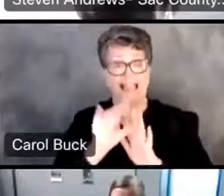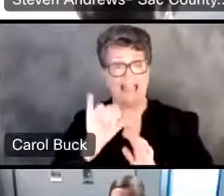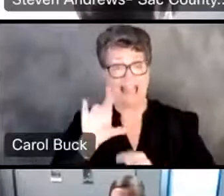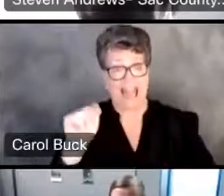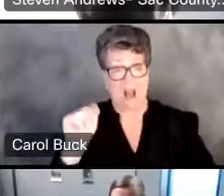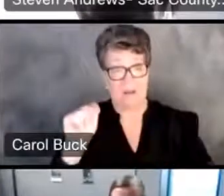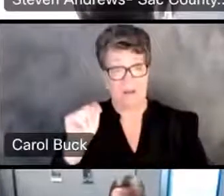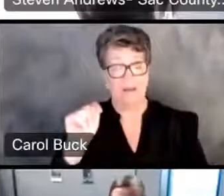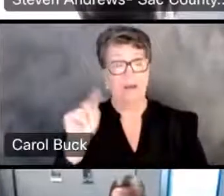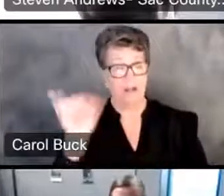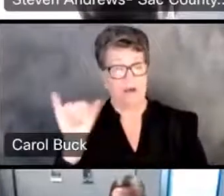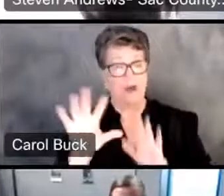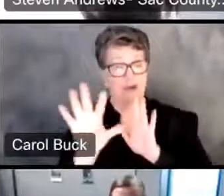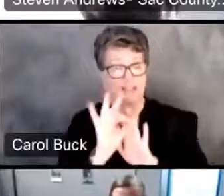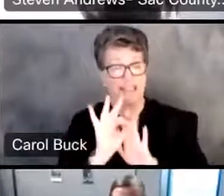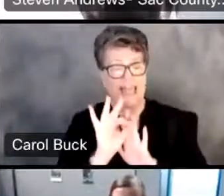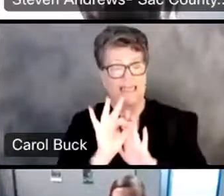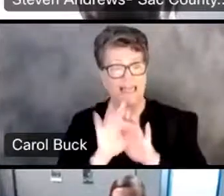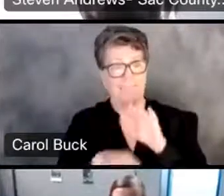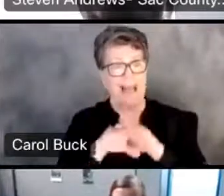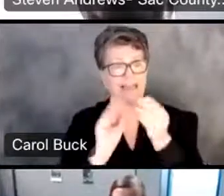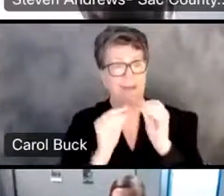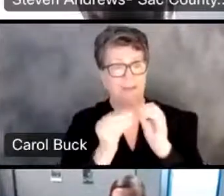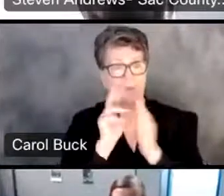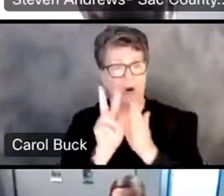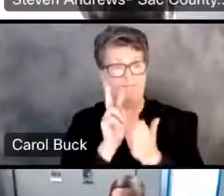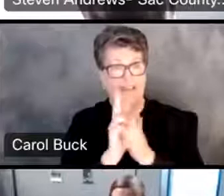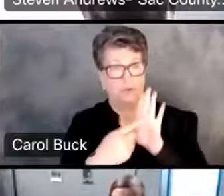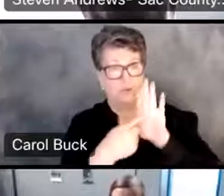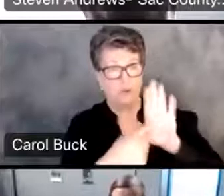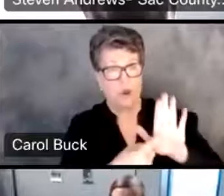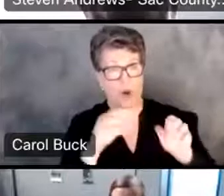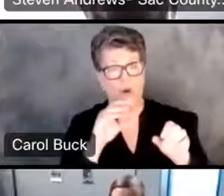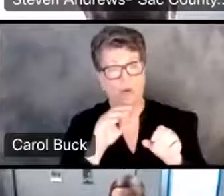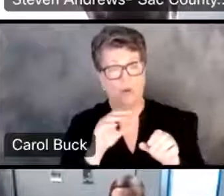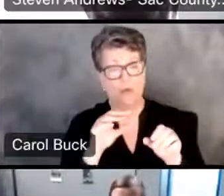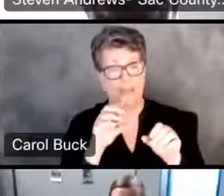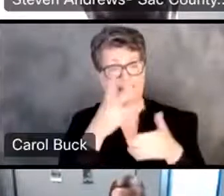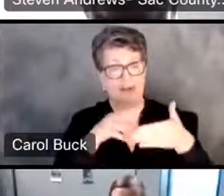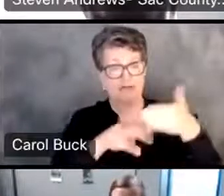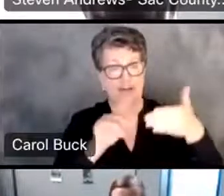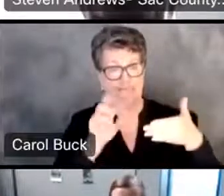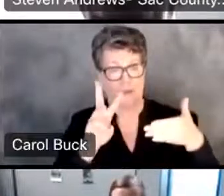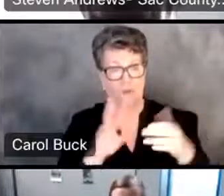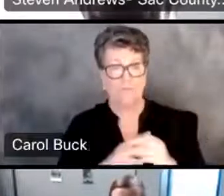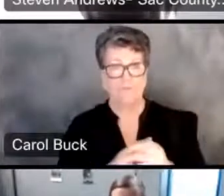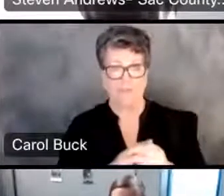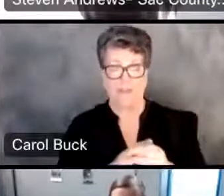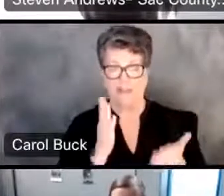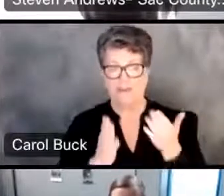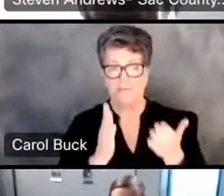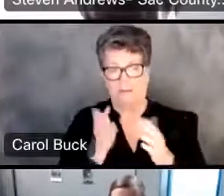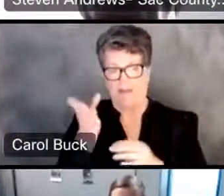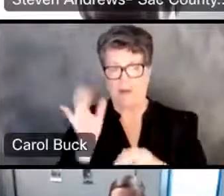you can also select the maximum number of videos to show in grid view. Oh, okay. So it might need to be edited